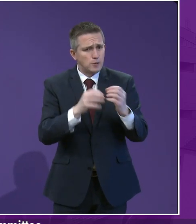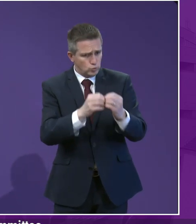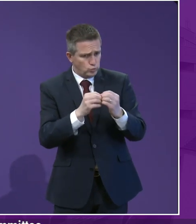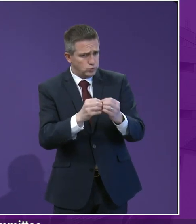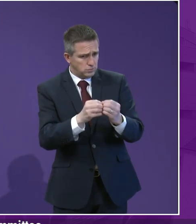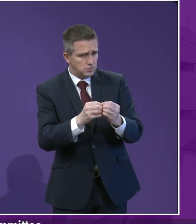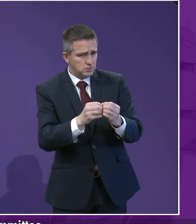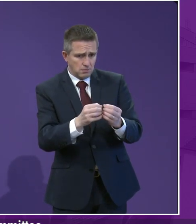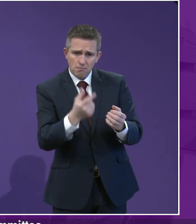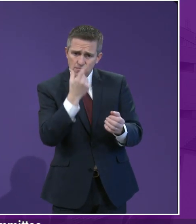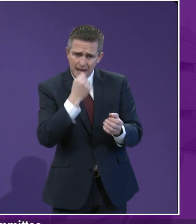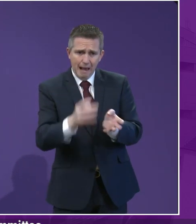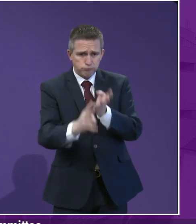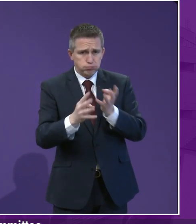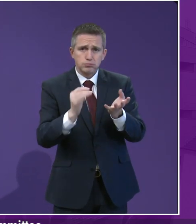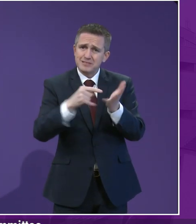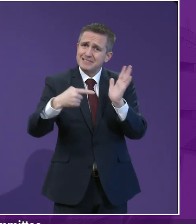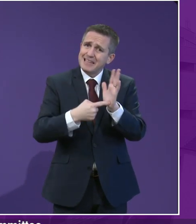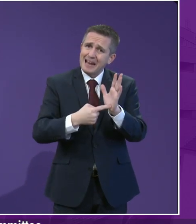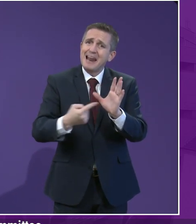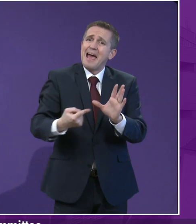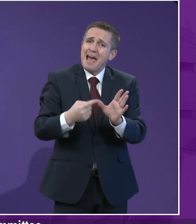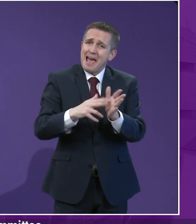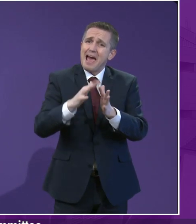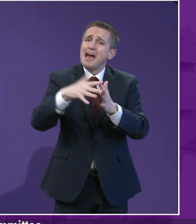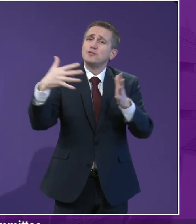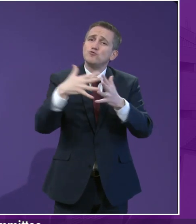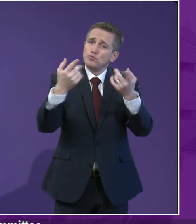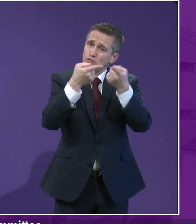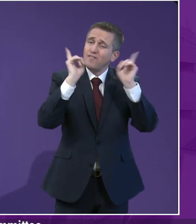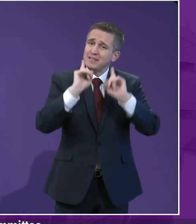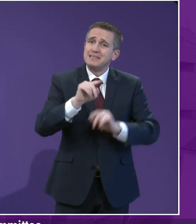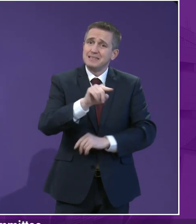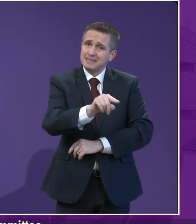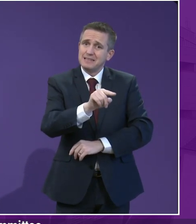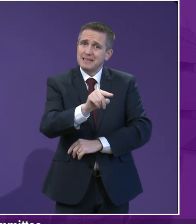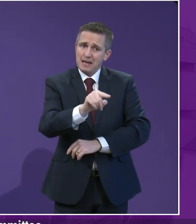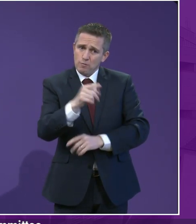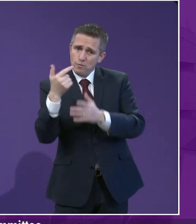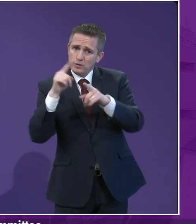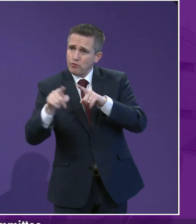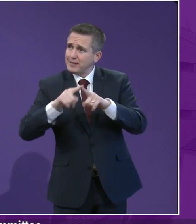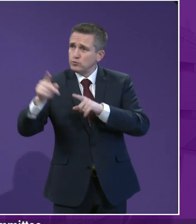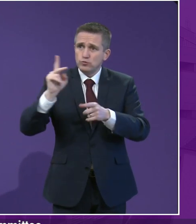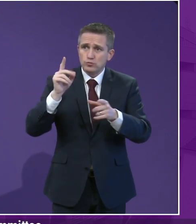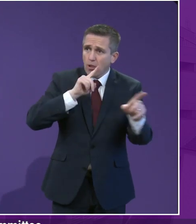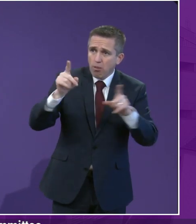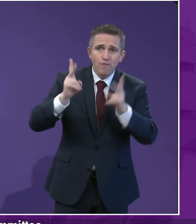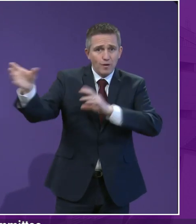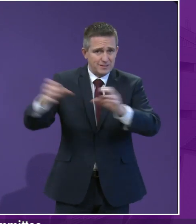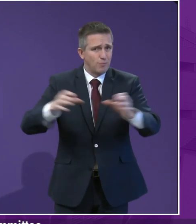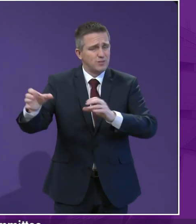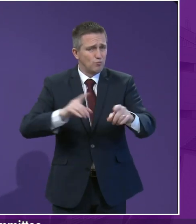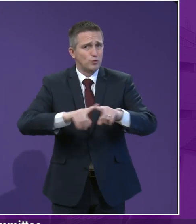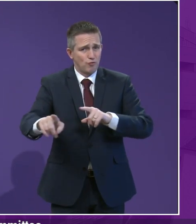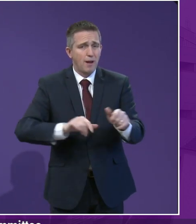Andrews. But I don't know whether that's a question that you can answer and then elaborate a bit on what is available. Yep. Certainly